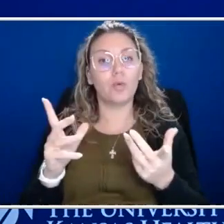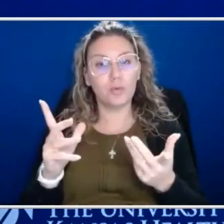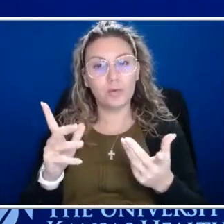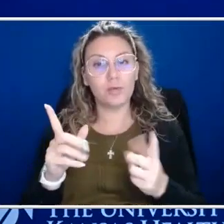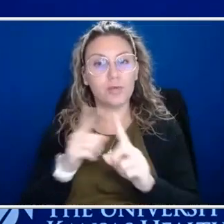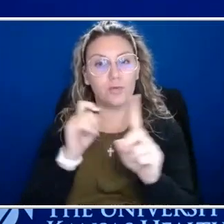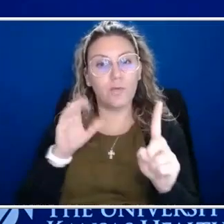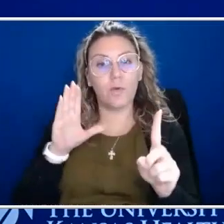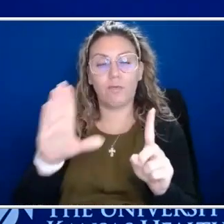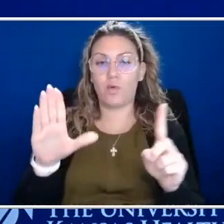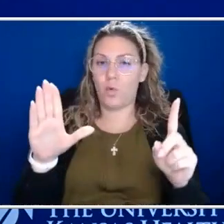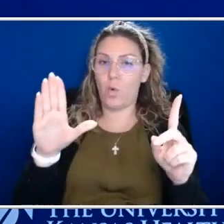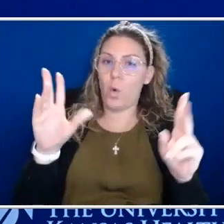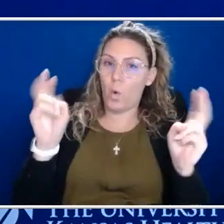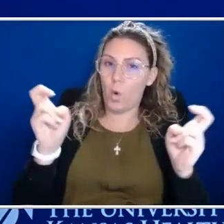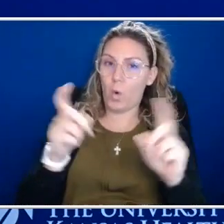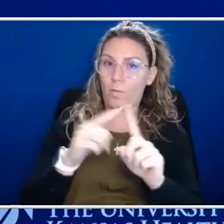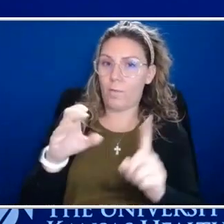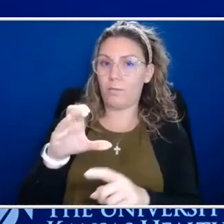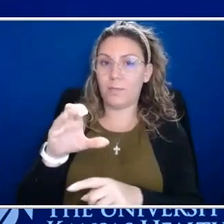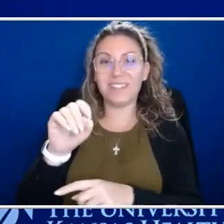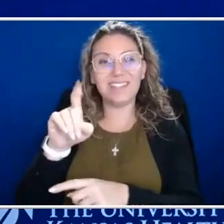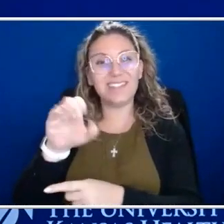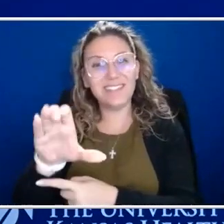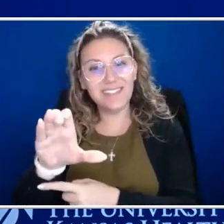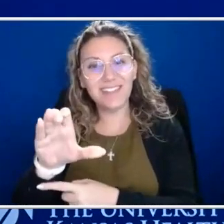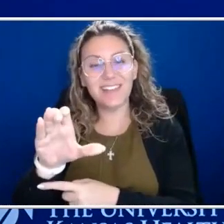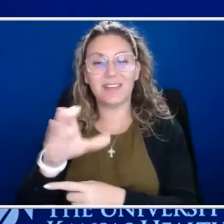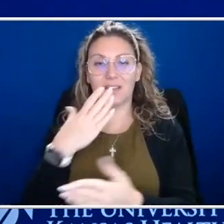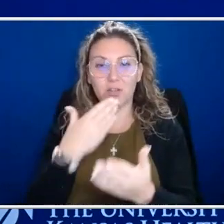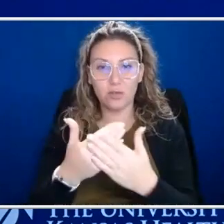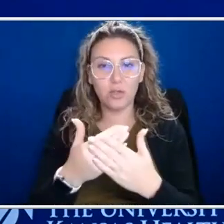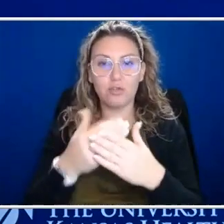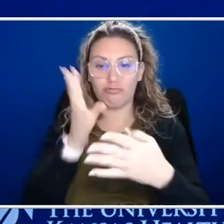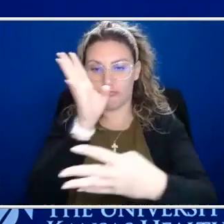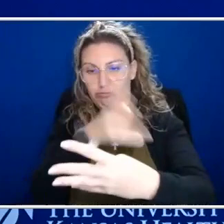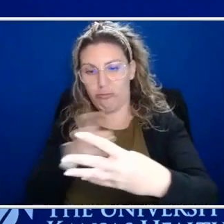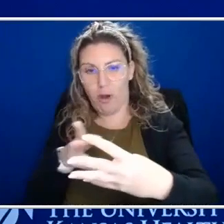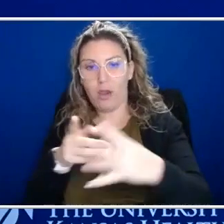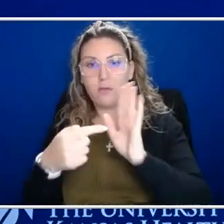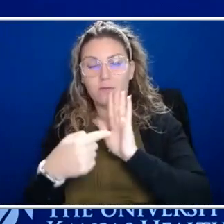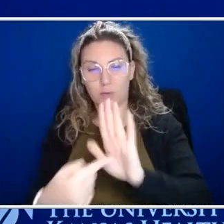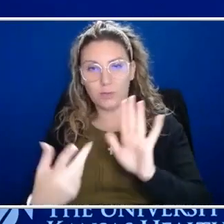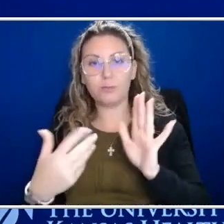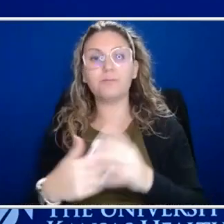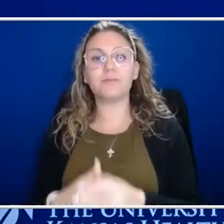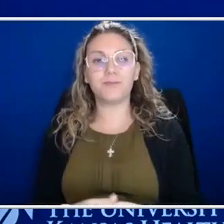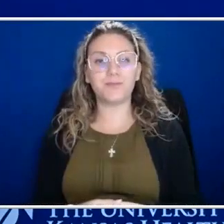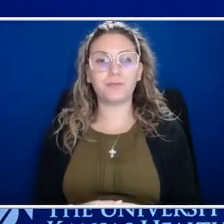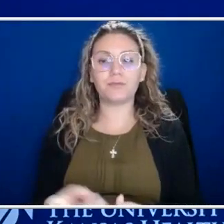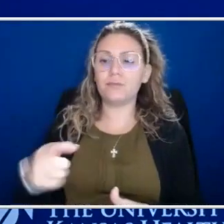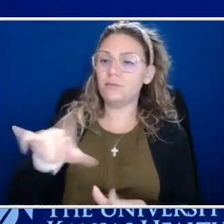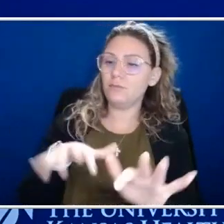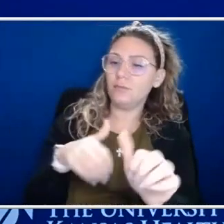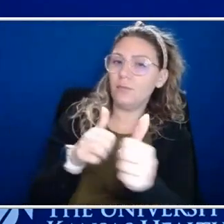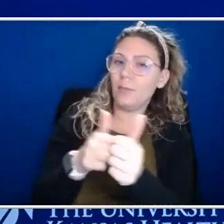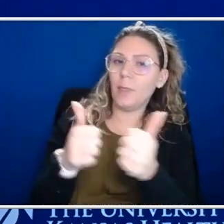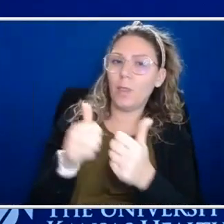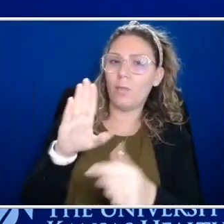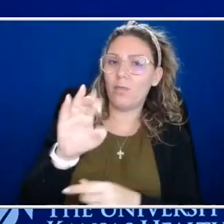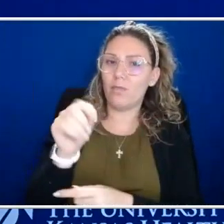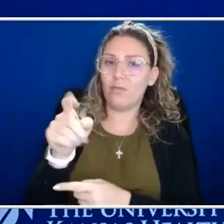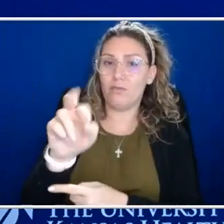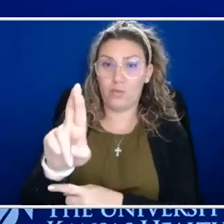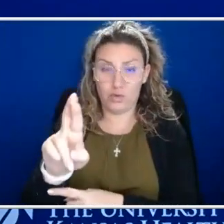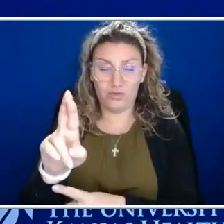quote, and the CDC has a good graph on this as well, those that are up to date with their booster actually had a 15